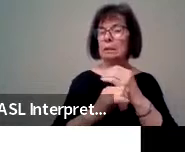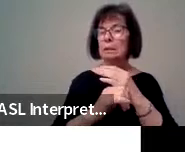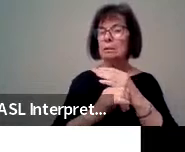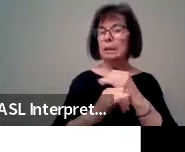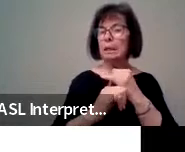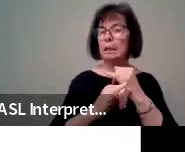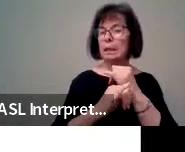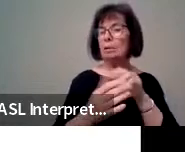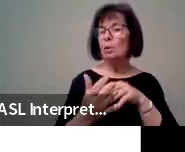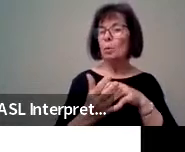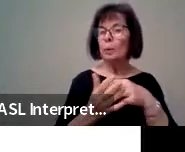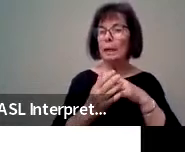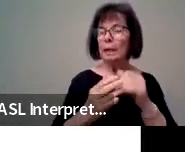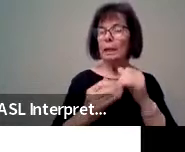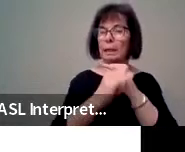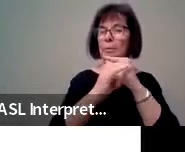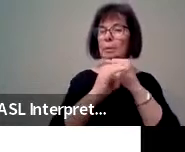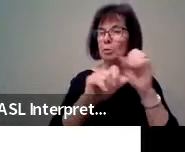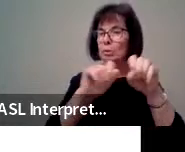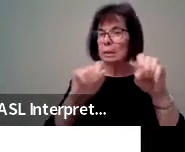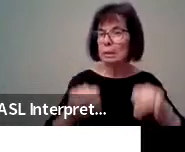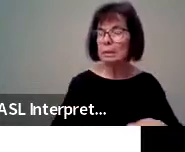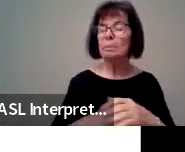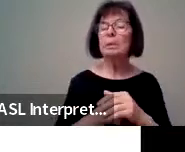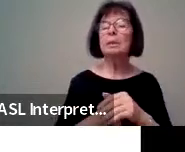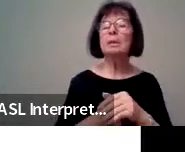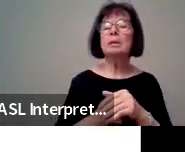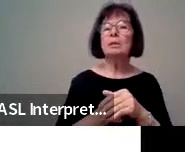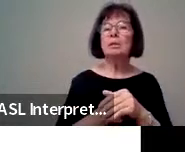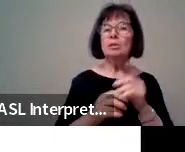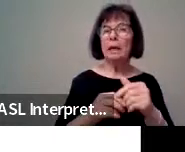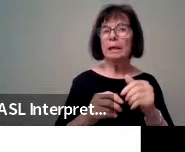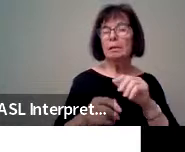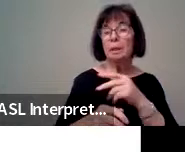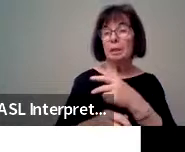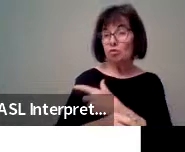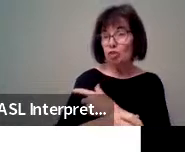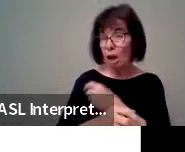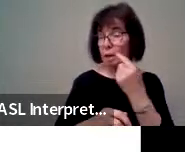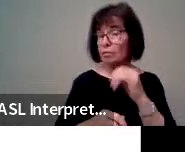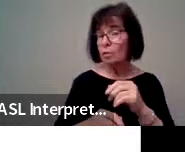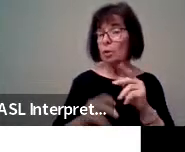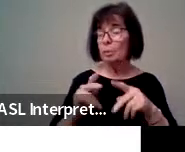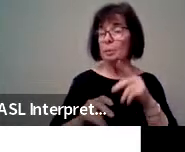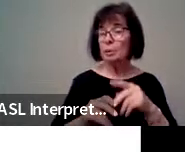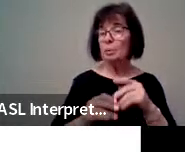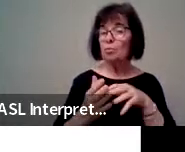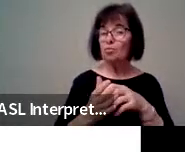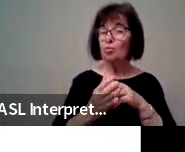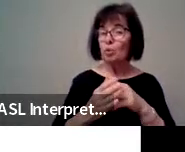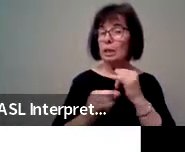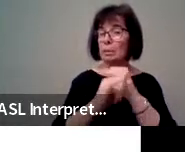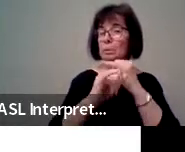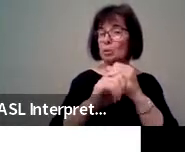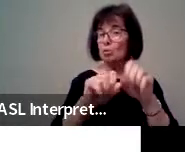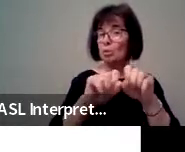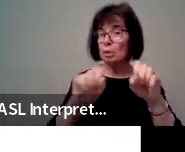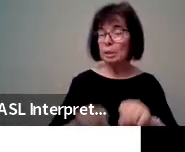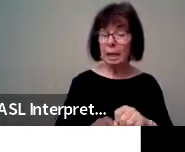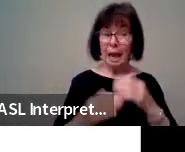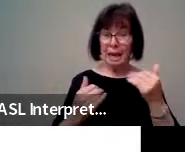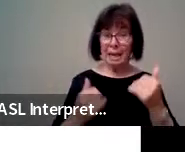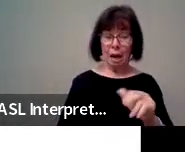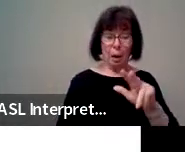fifth shot for people who have immune compromising conditions. Also, a third dose is